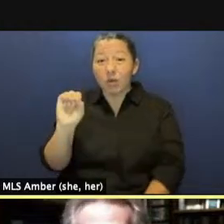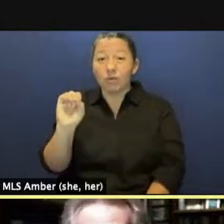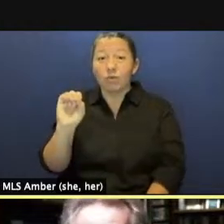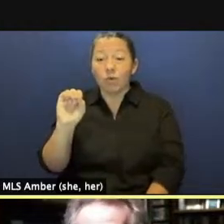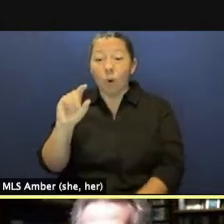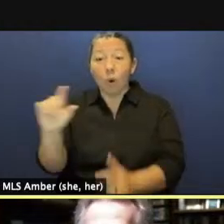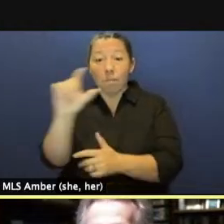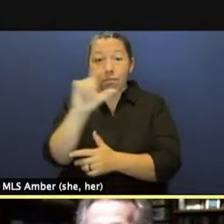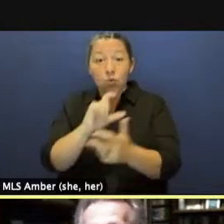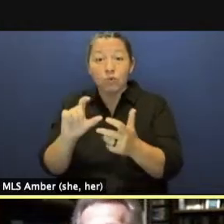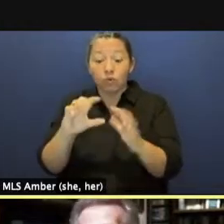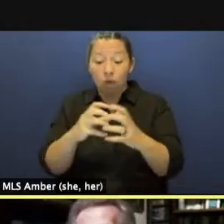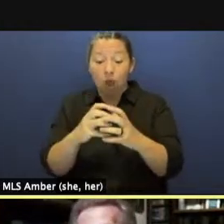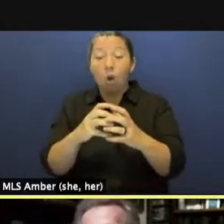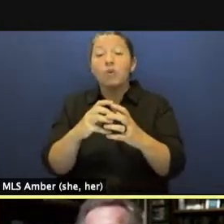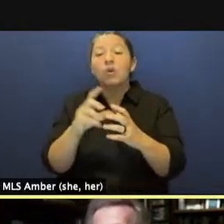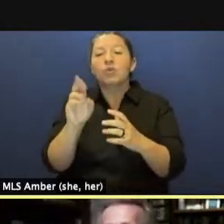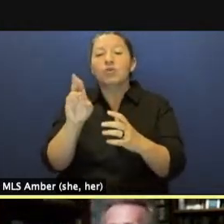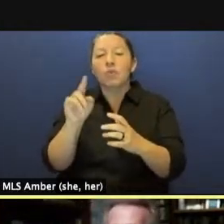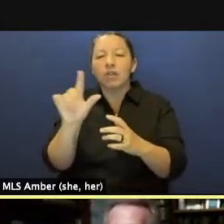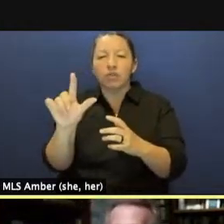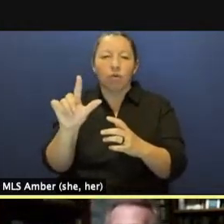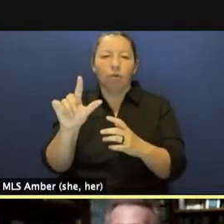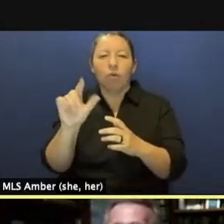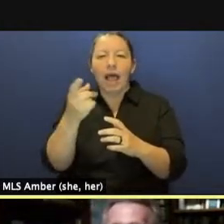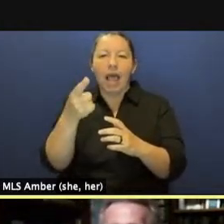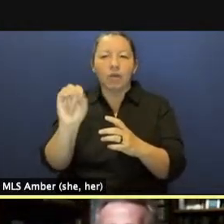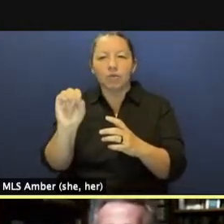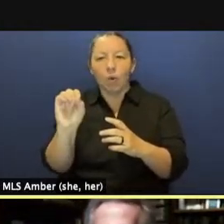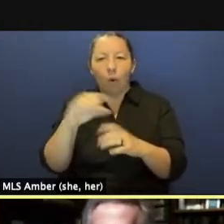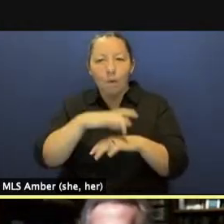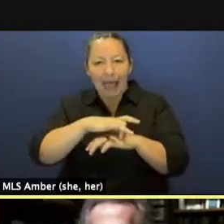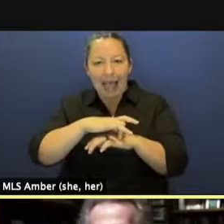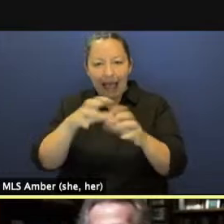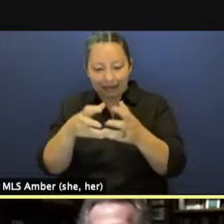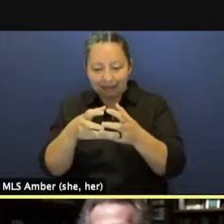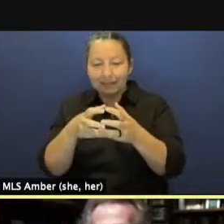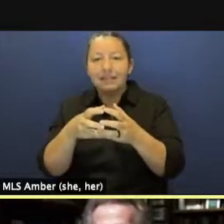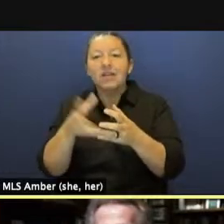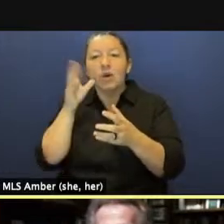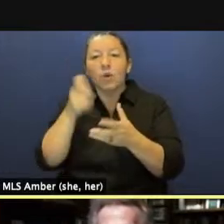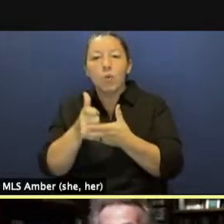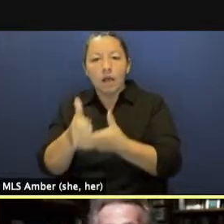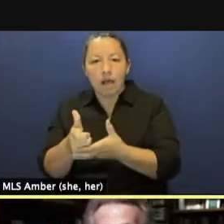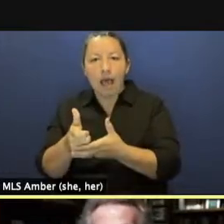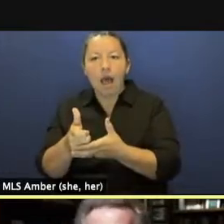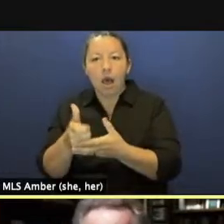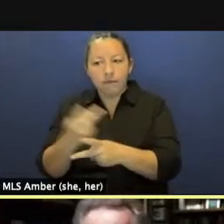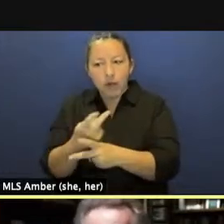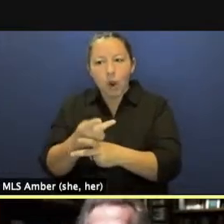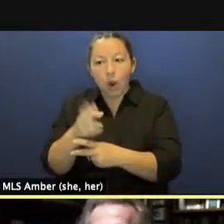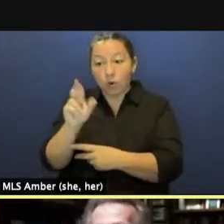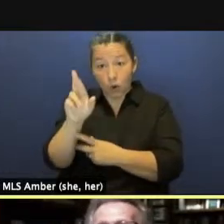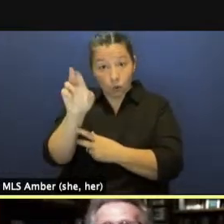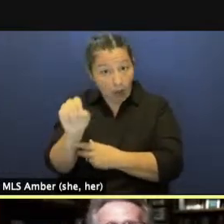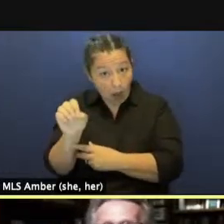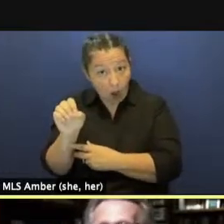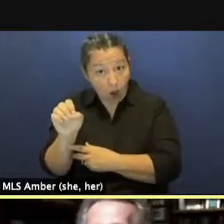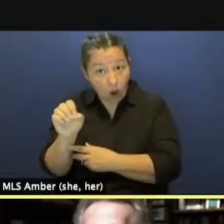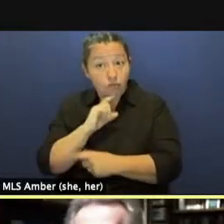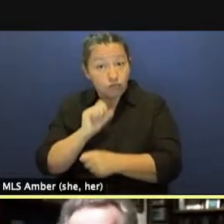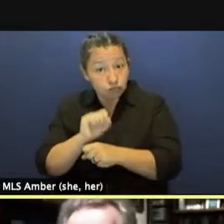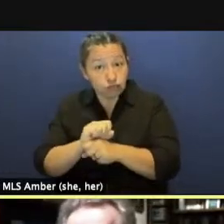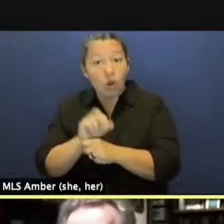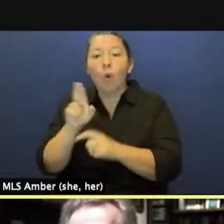terrestrial exoplanets will help determine how rare they really are or common, providing us